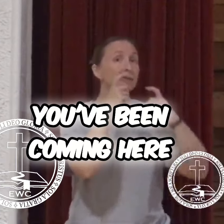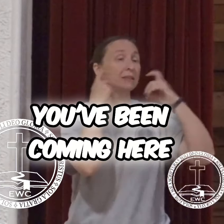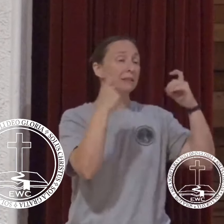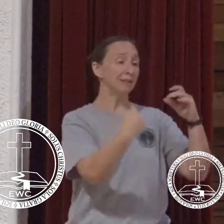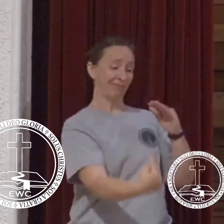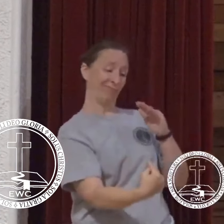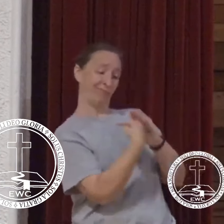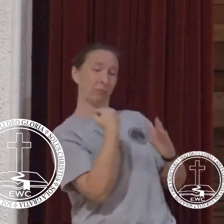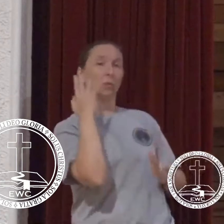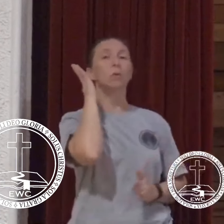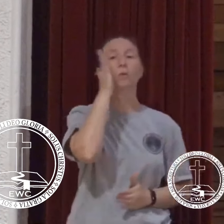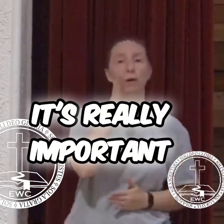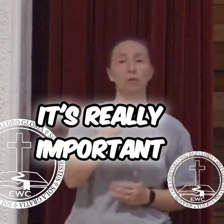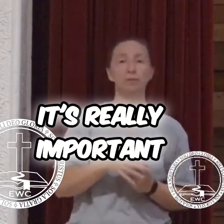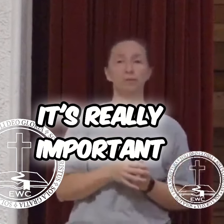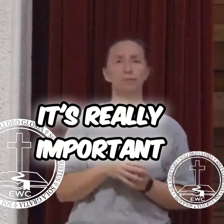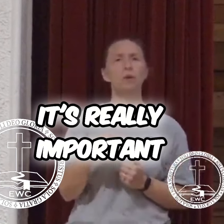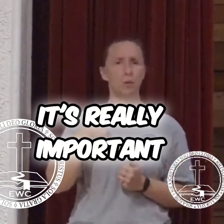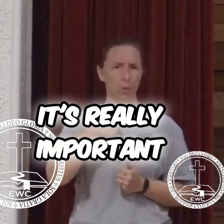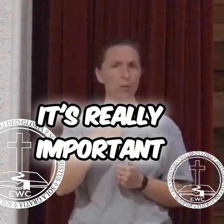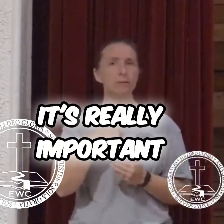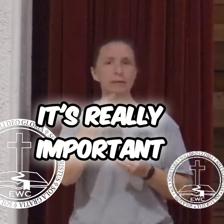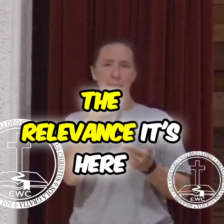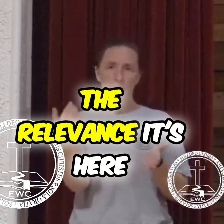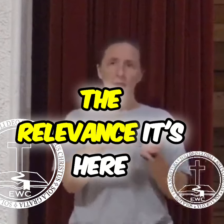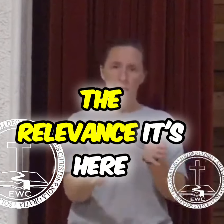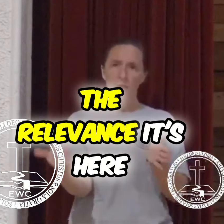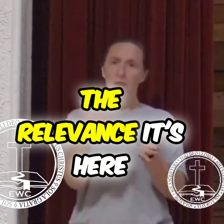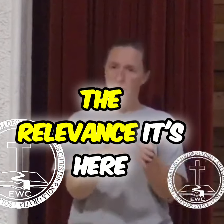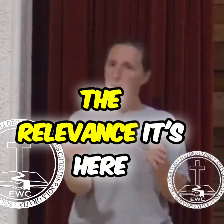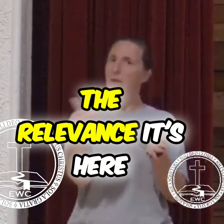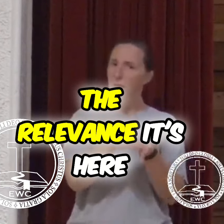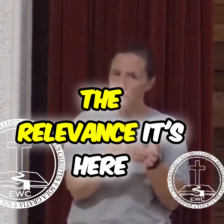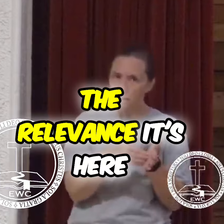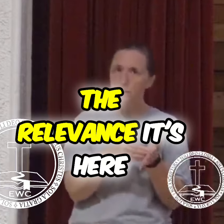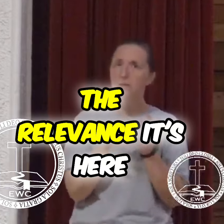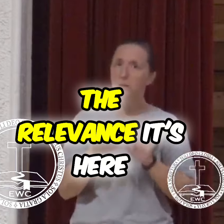here. It's really important. The relevance